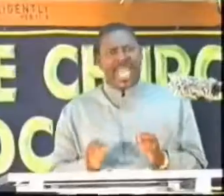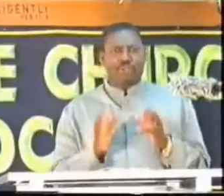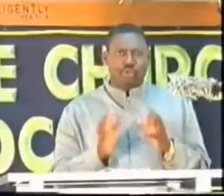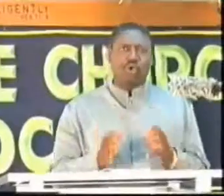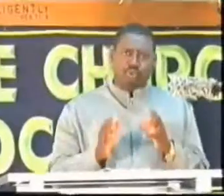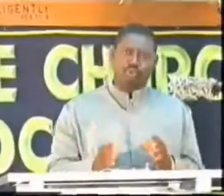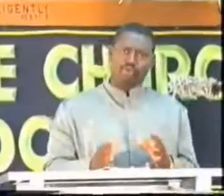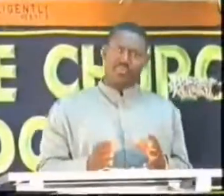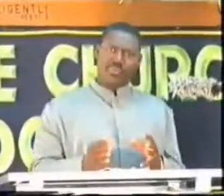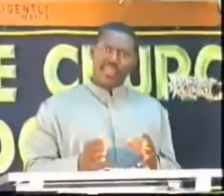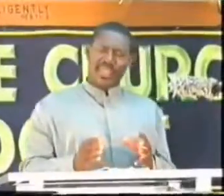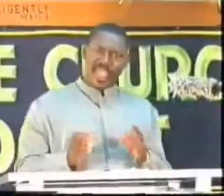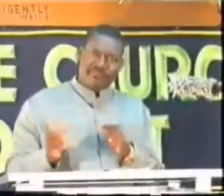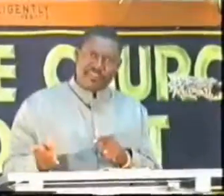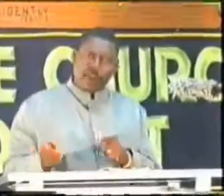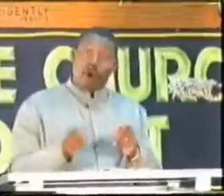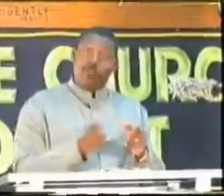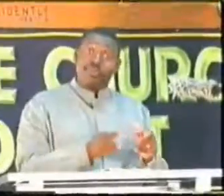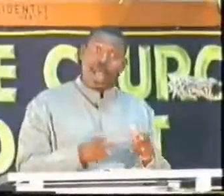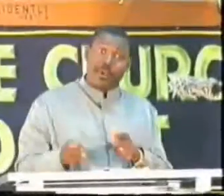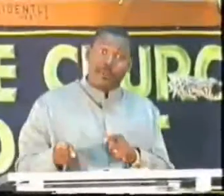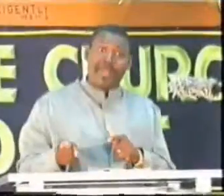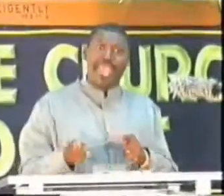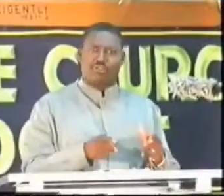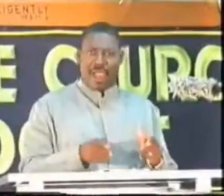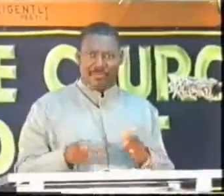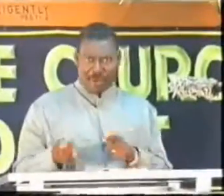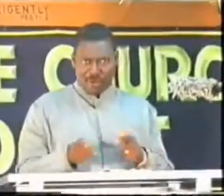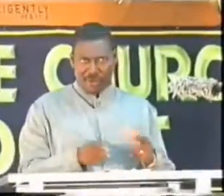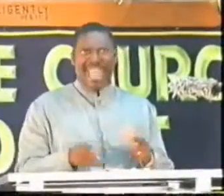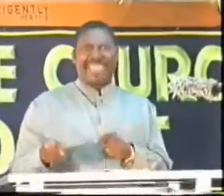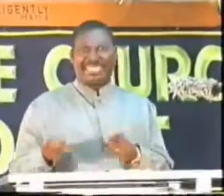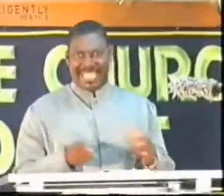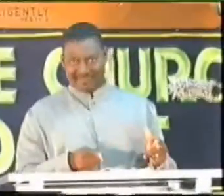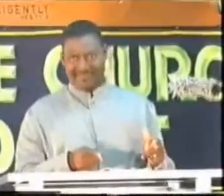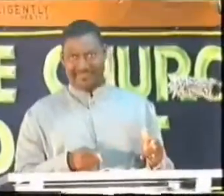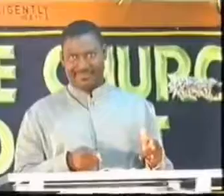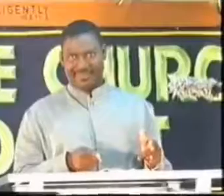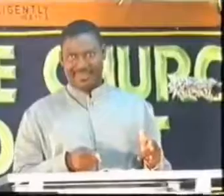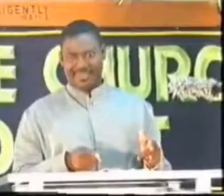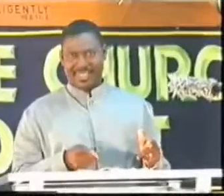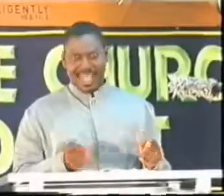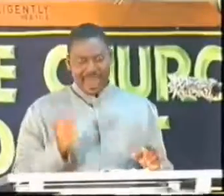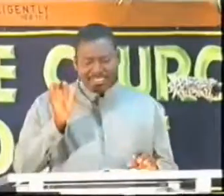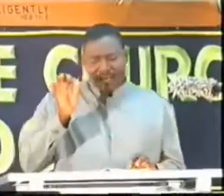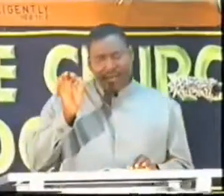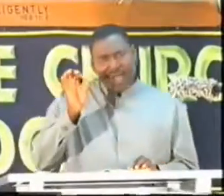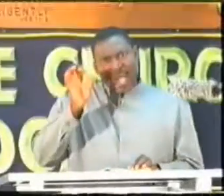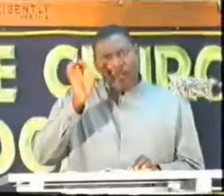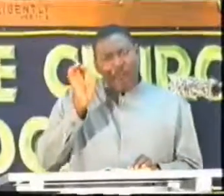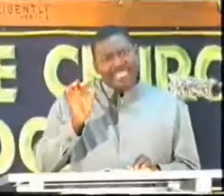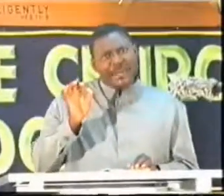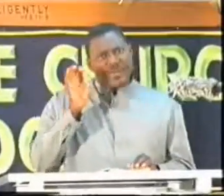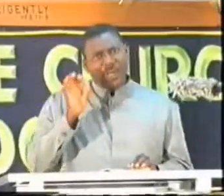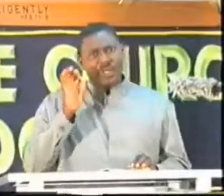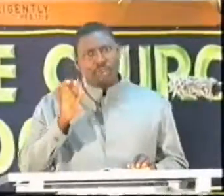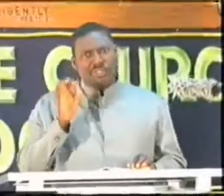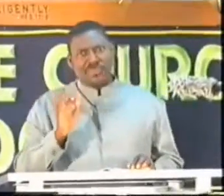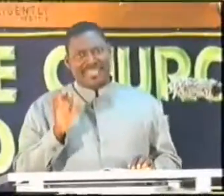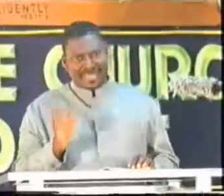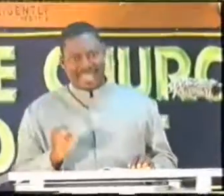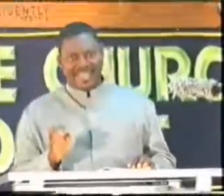Omunye, and to so do. El free Omunyanum Israel Fono, and Chang. I don't know, point and